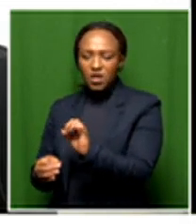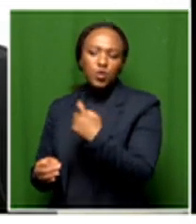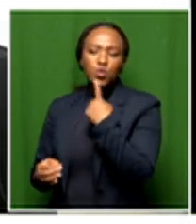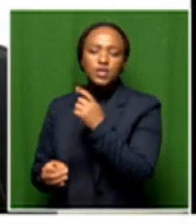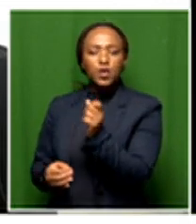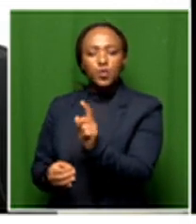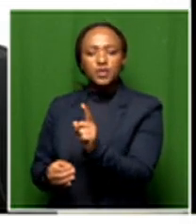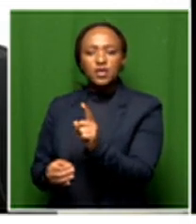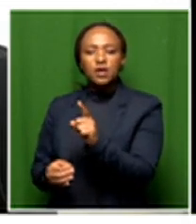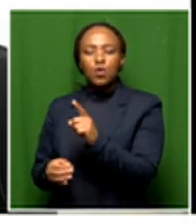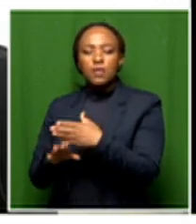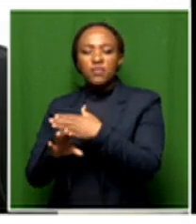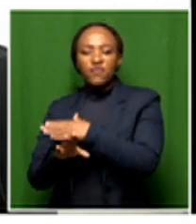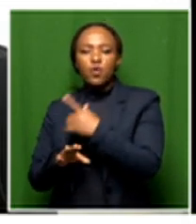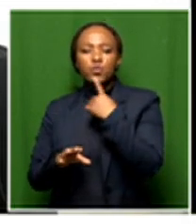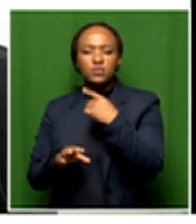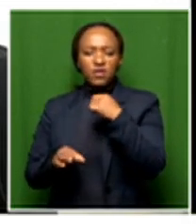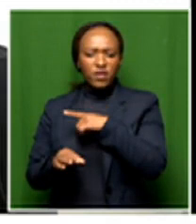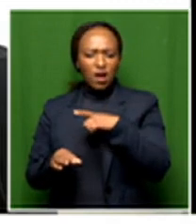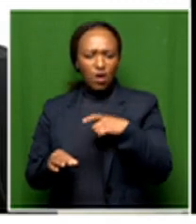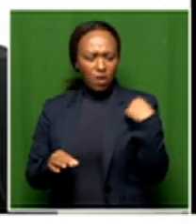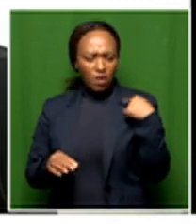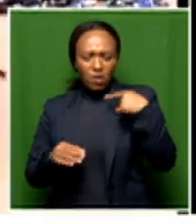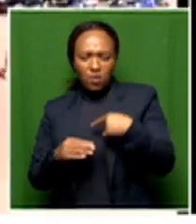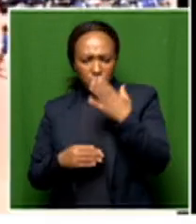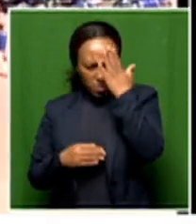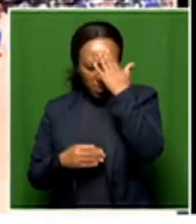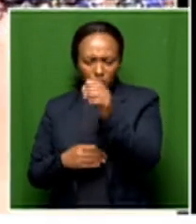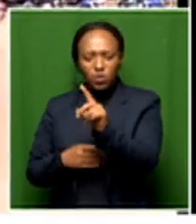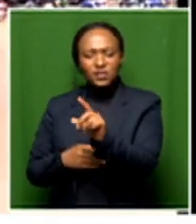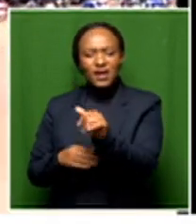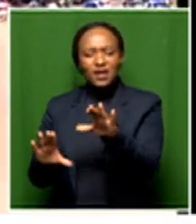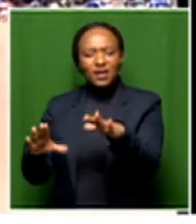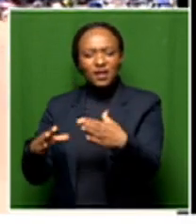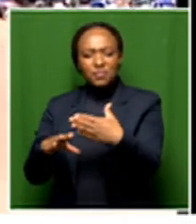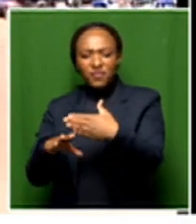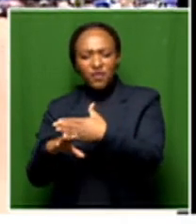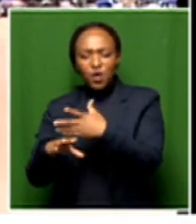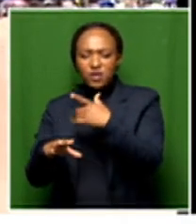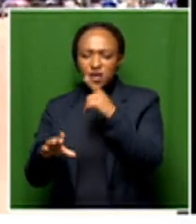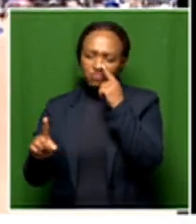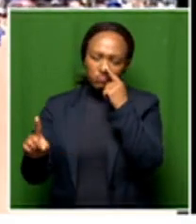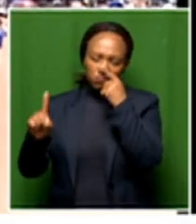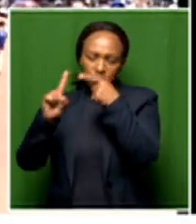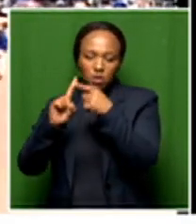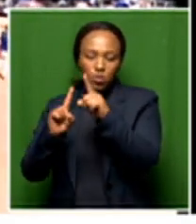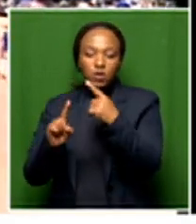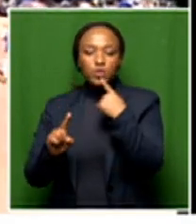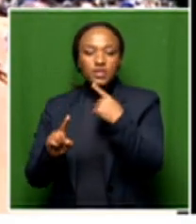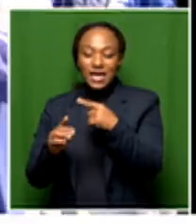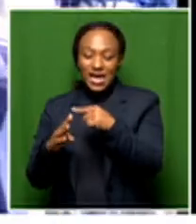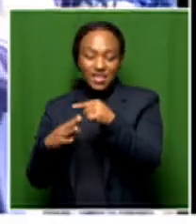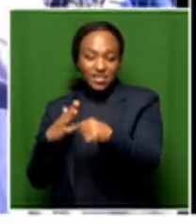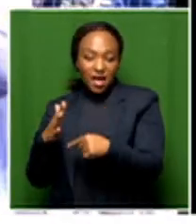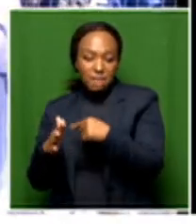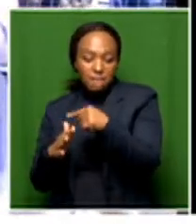also, having known, as you say, for the longest time, what the DA's position was principally, what does it say about them and